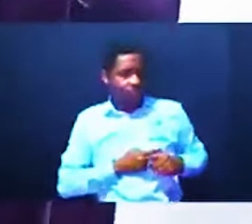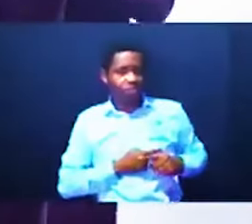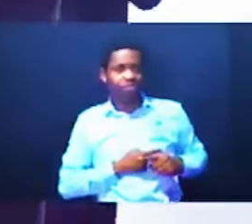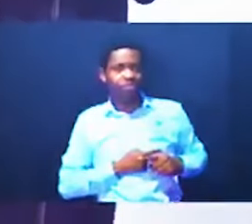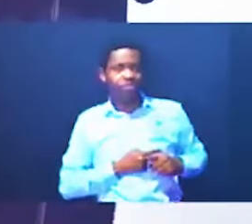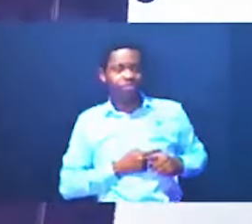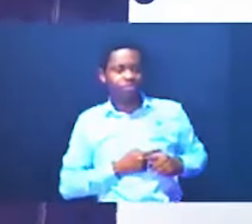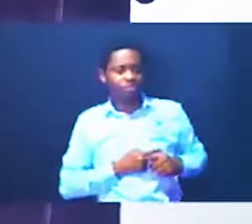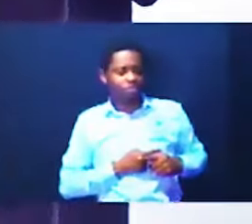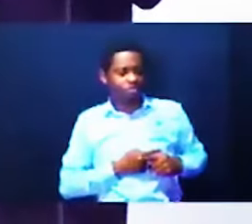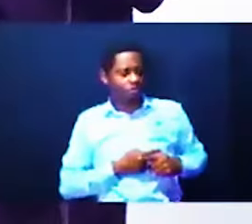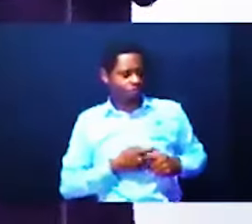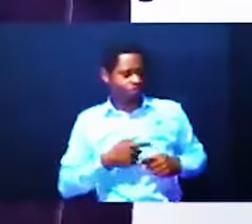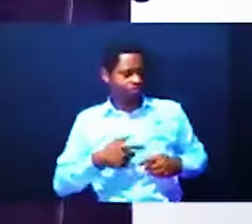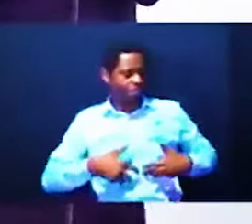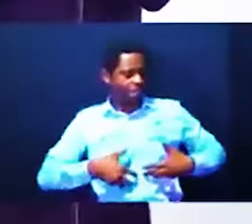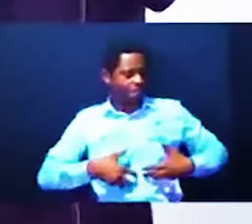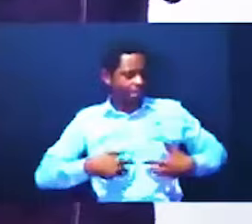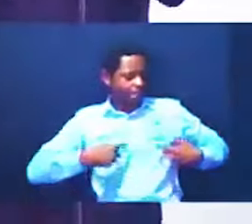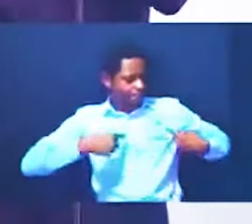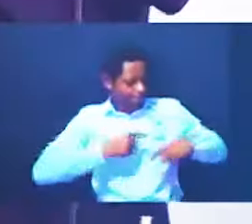resentment.